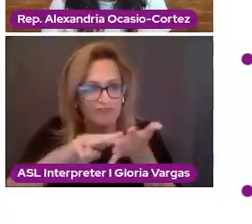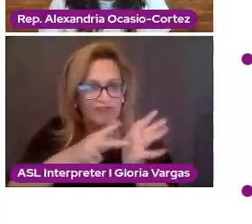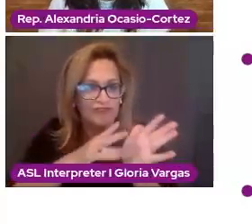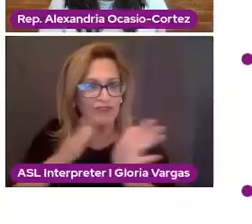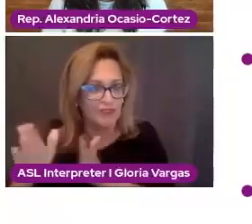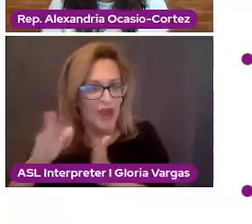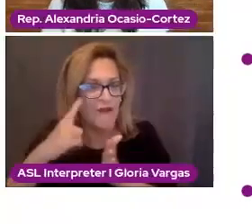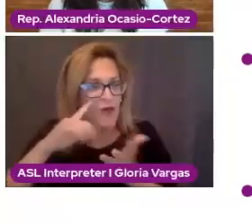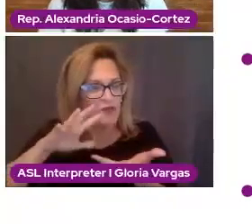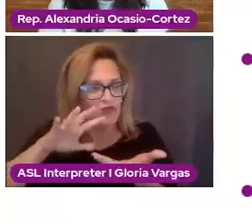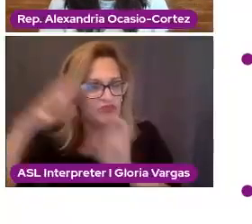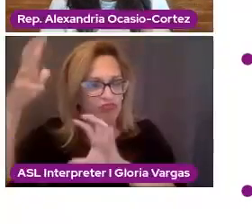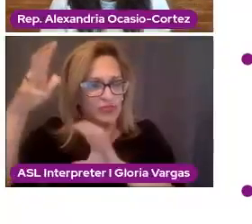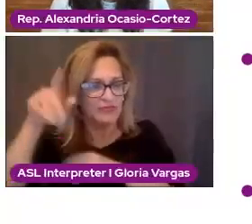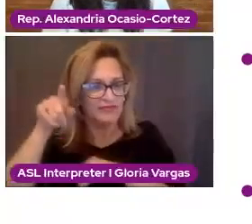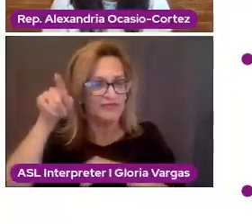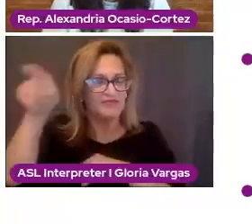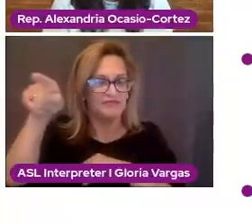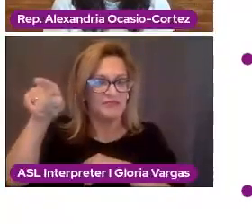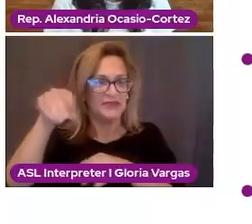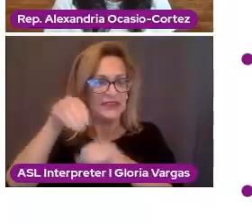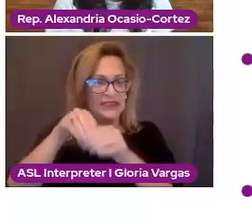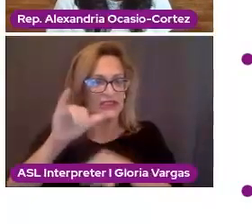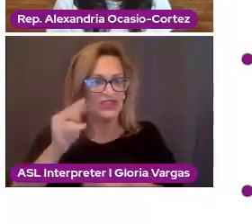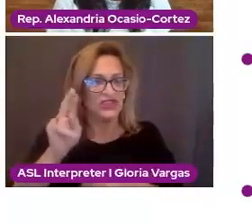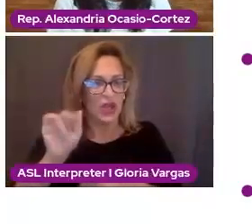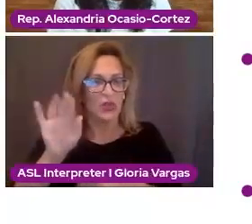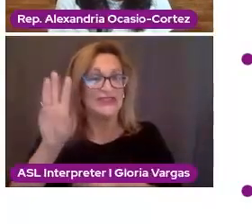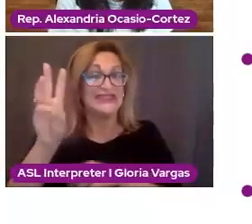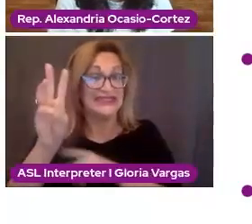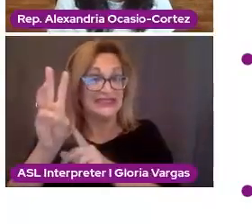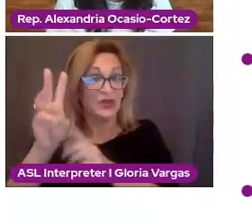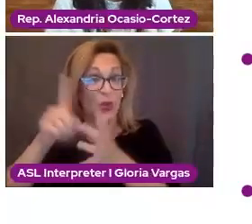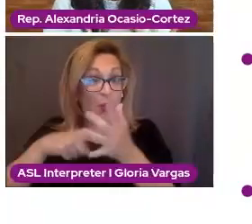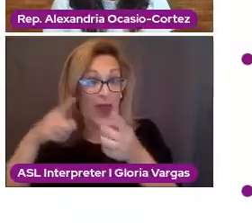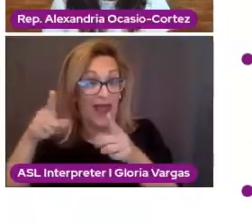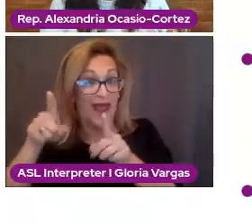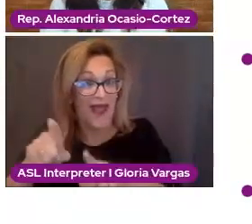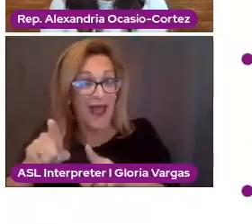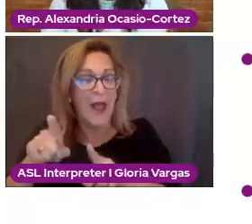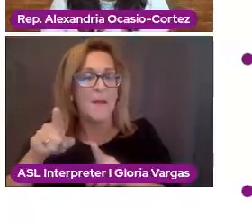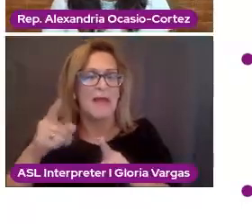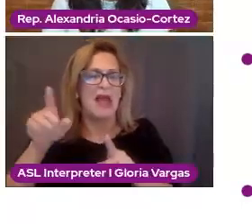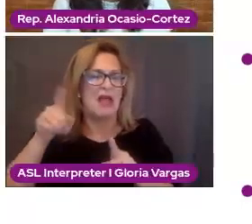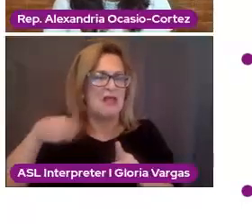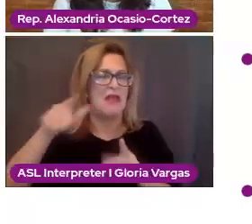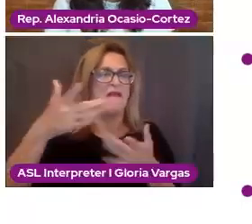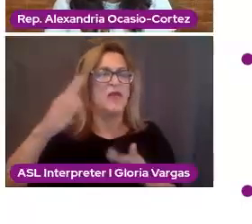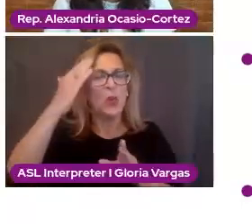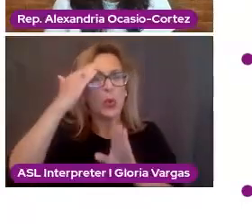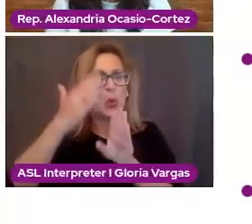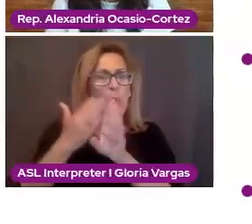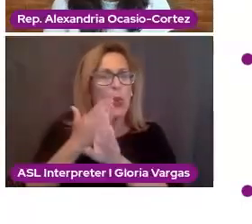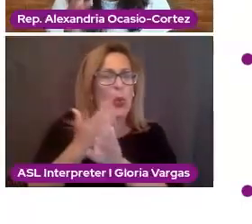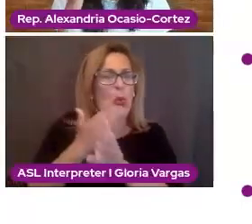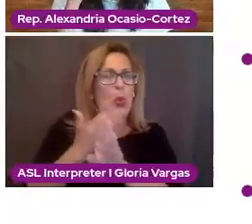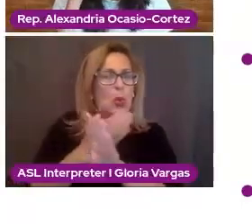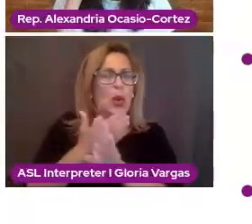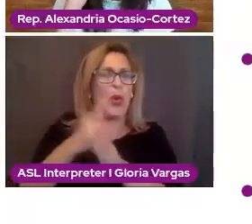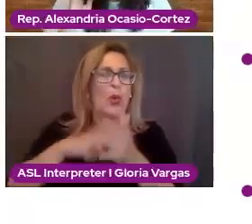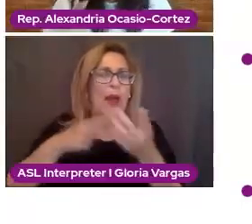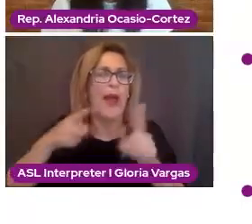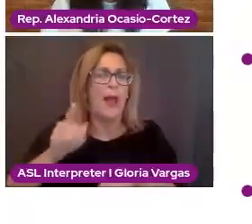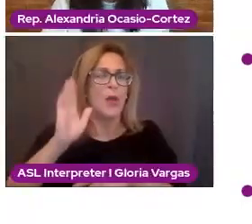great amount of knowledge that what was going to happen was in fact going to happen up to the very top, including the chief of staff and the